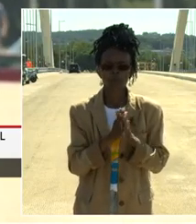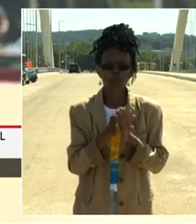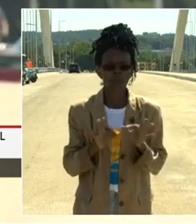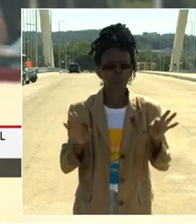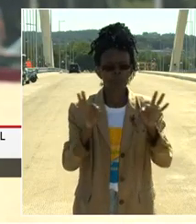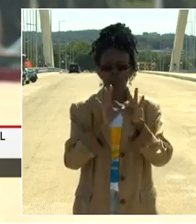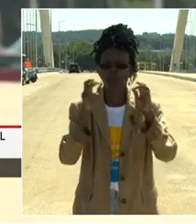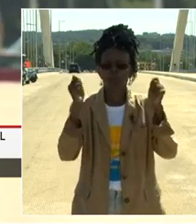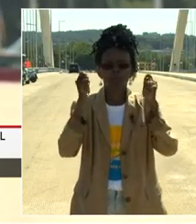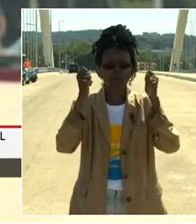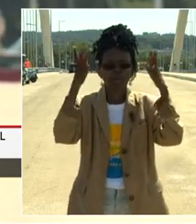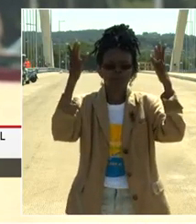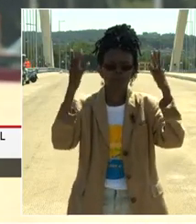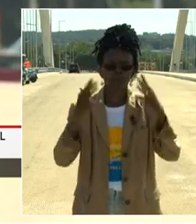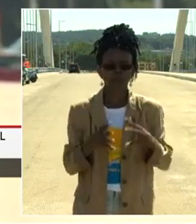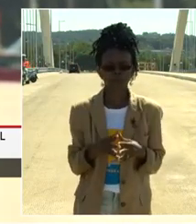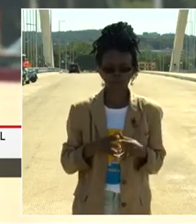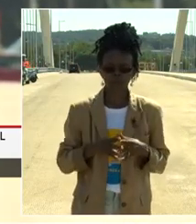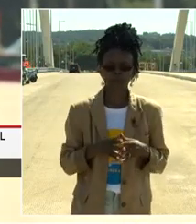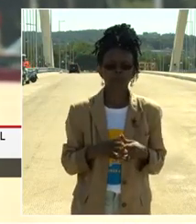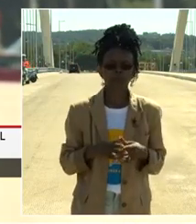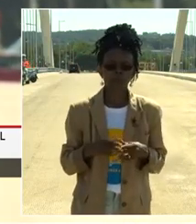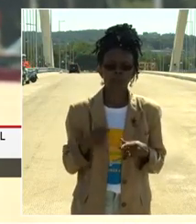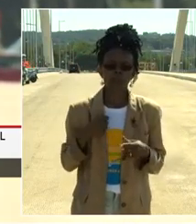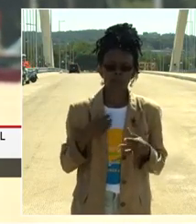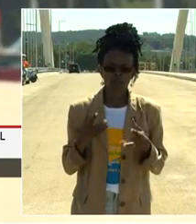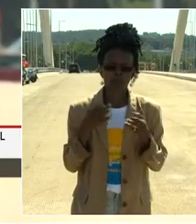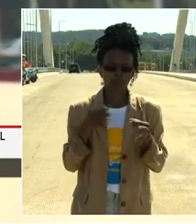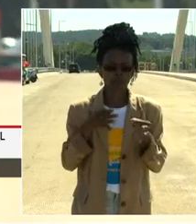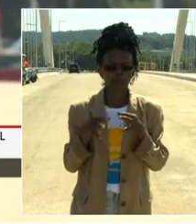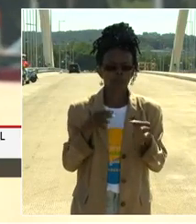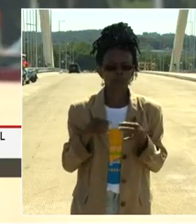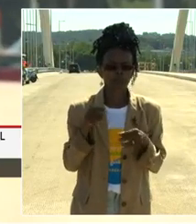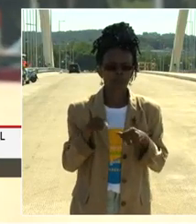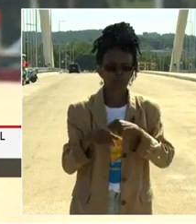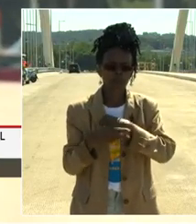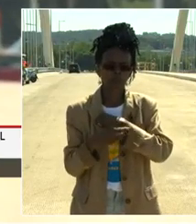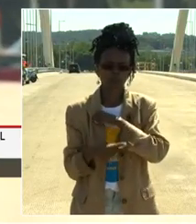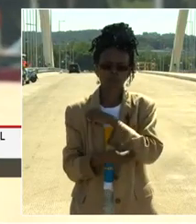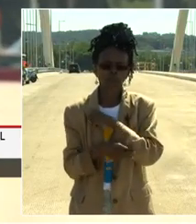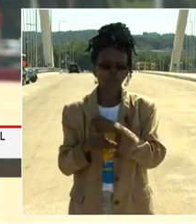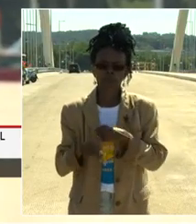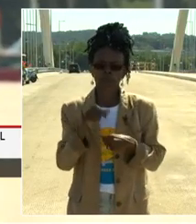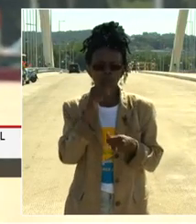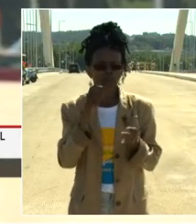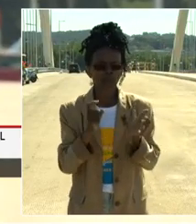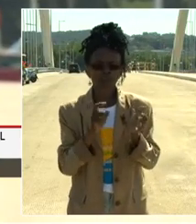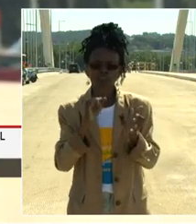And I want to tell you a little bit about this bridge, because it's more than a ceremony as far as I'm concerned.